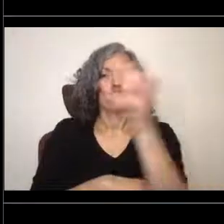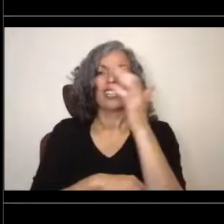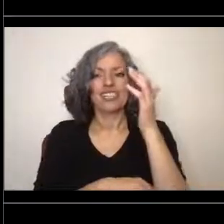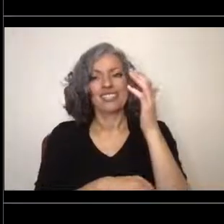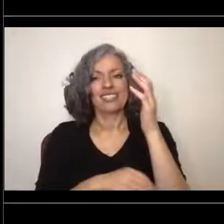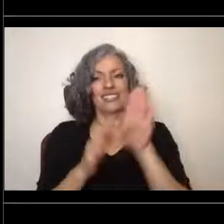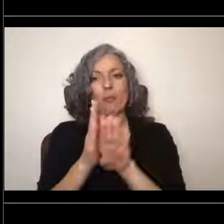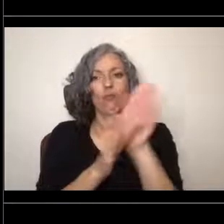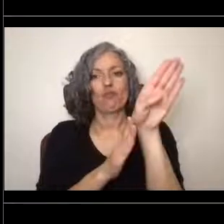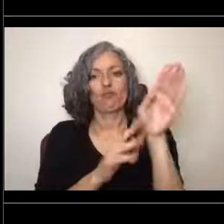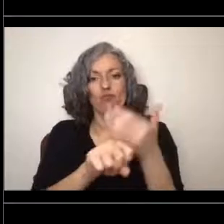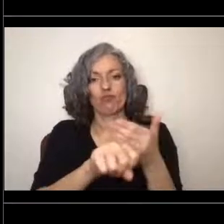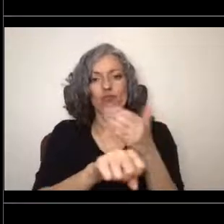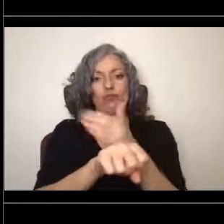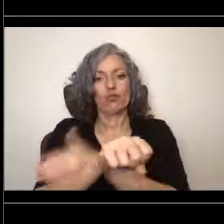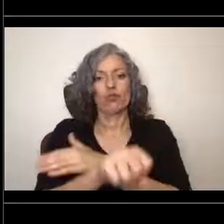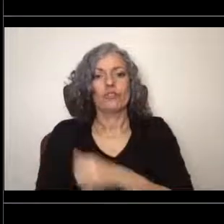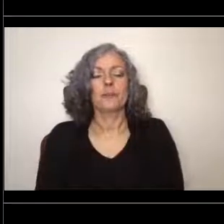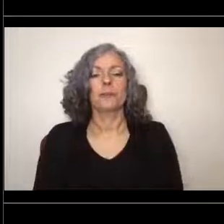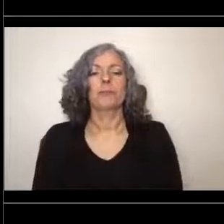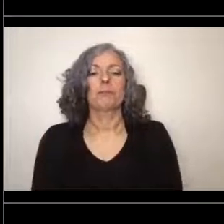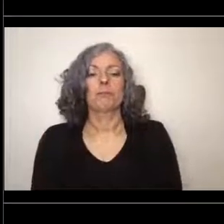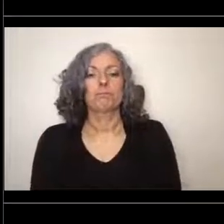improvements. Next slide, please.